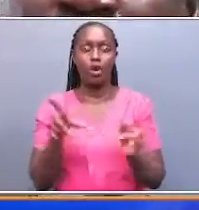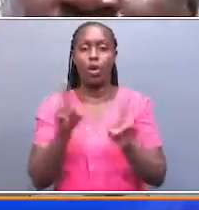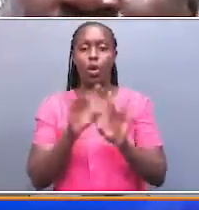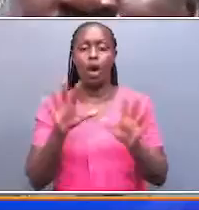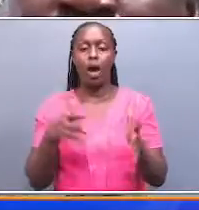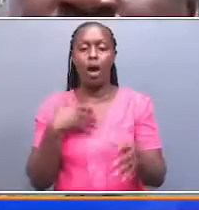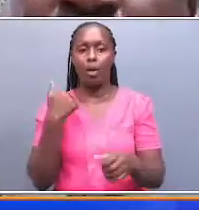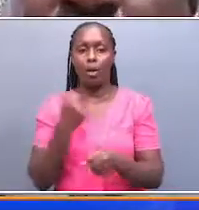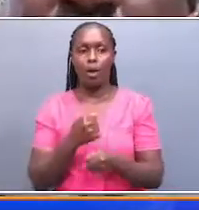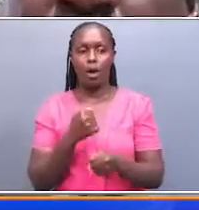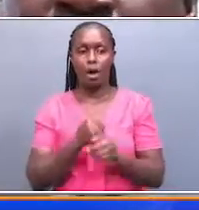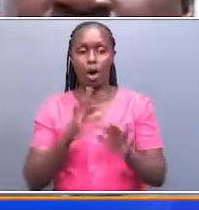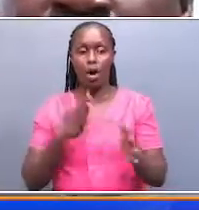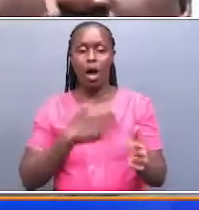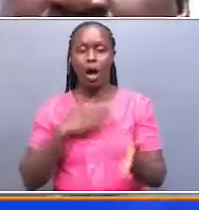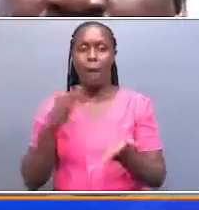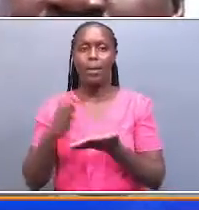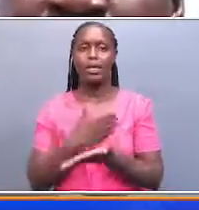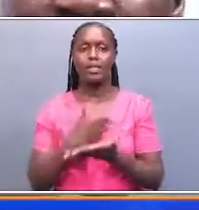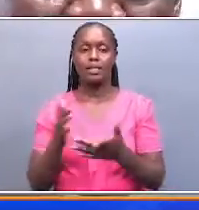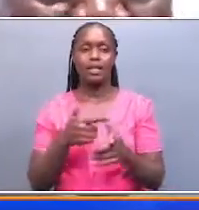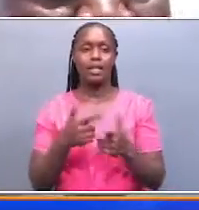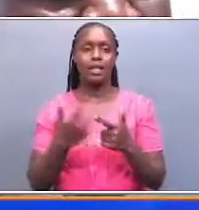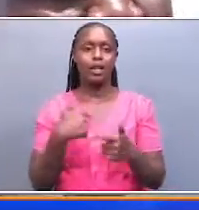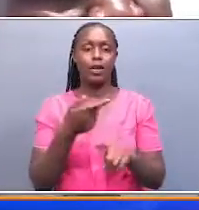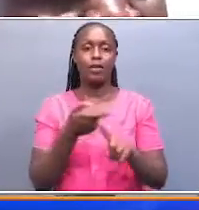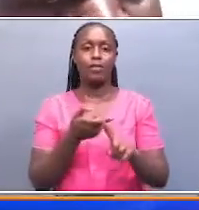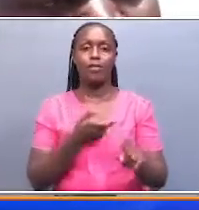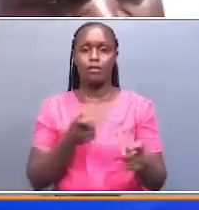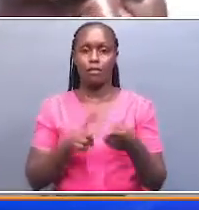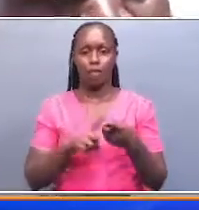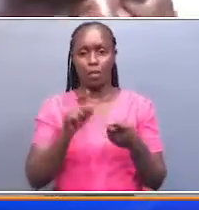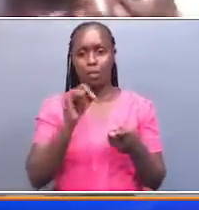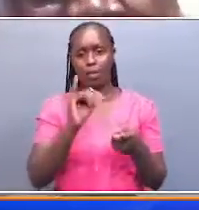yetu, ama siya yetu, ilikuwa natokana kwa mwishmua.